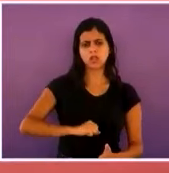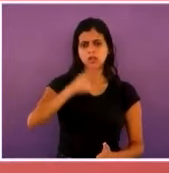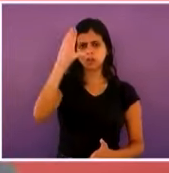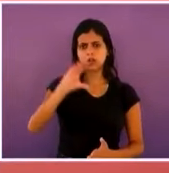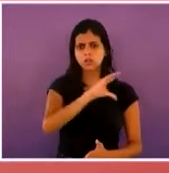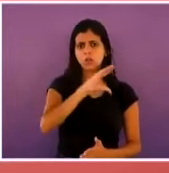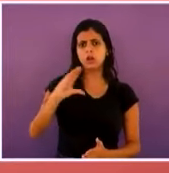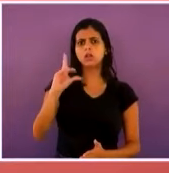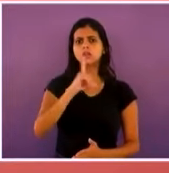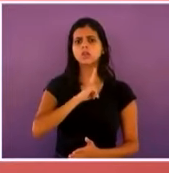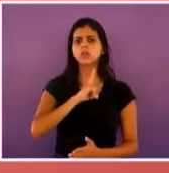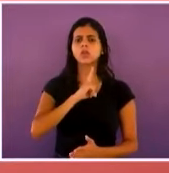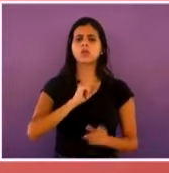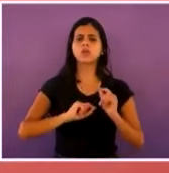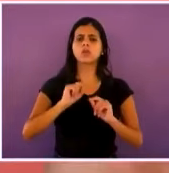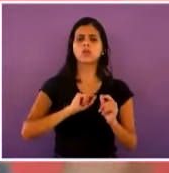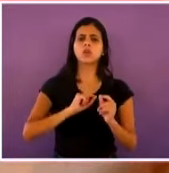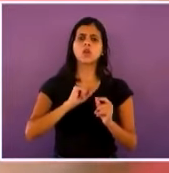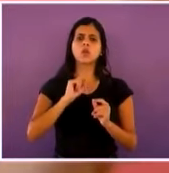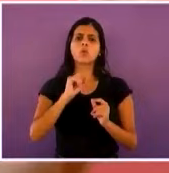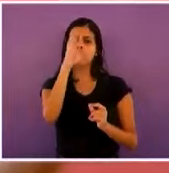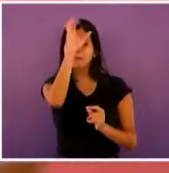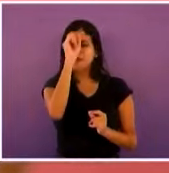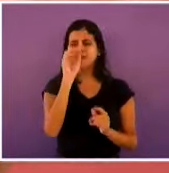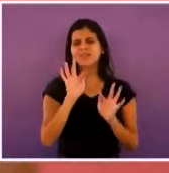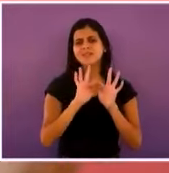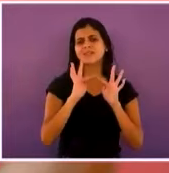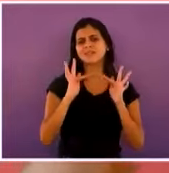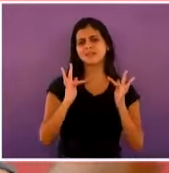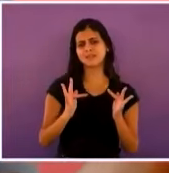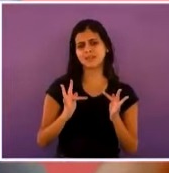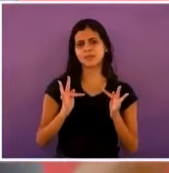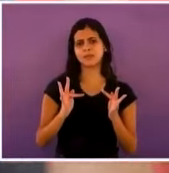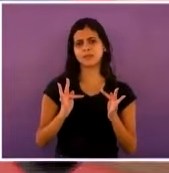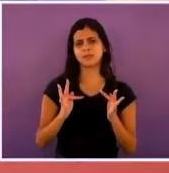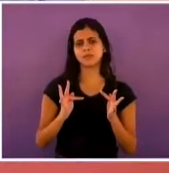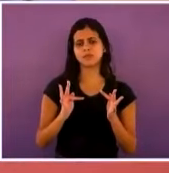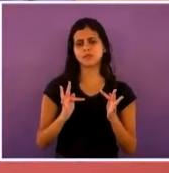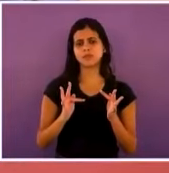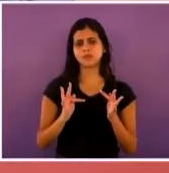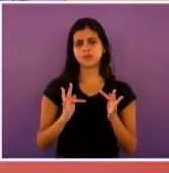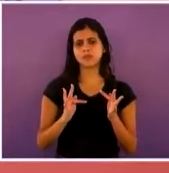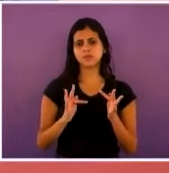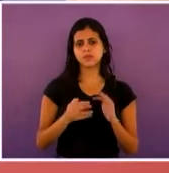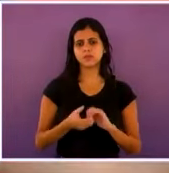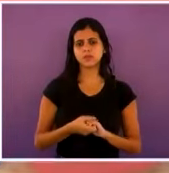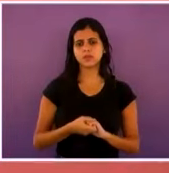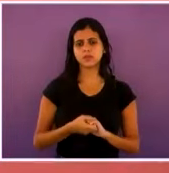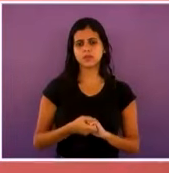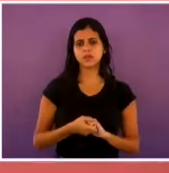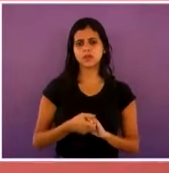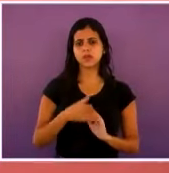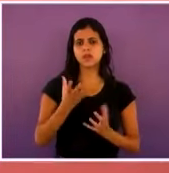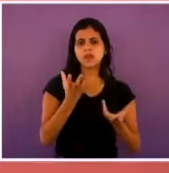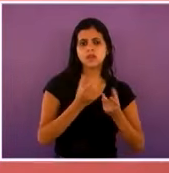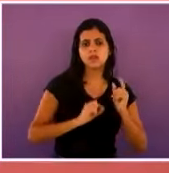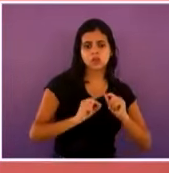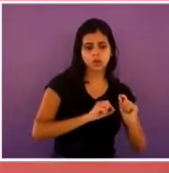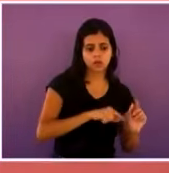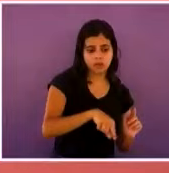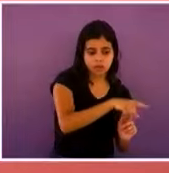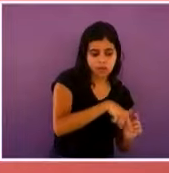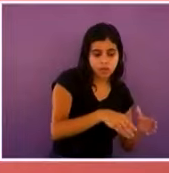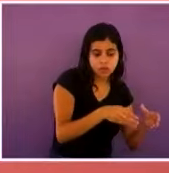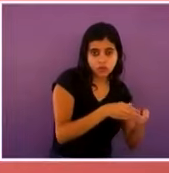tinham uma educação muito simples. So he wanted his Jesuit friends to be intellectuals. Ele queria que os